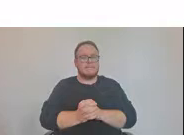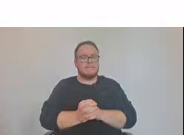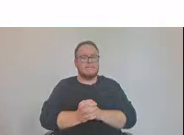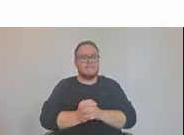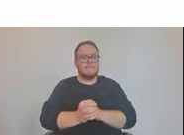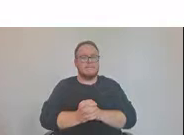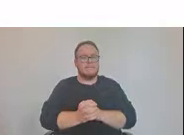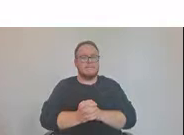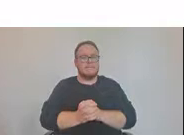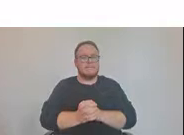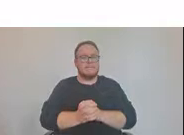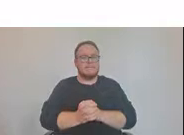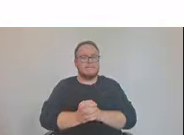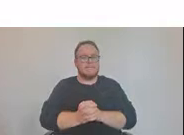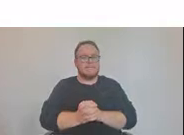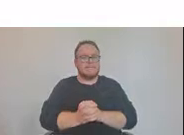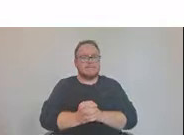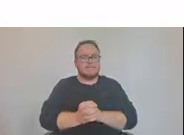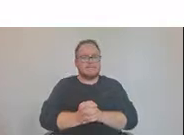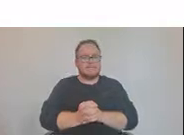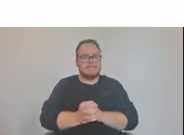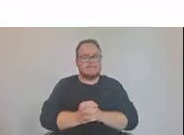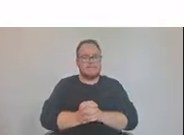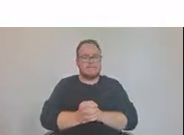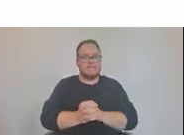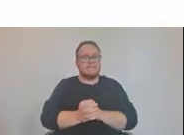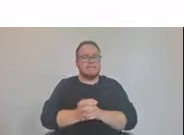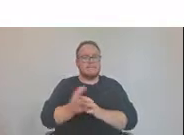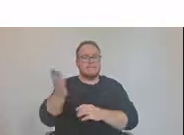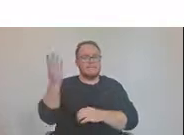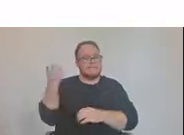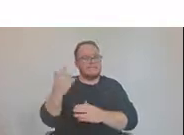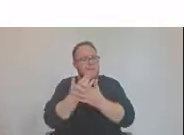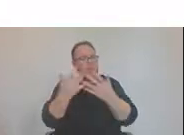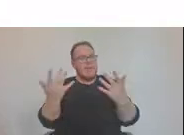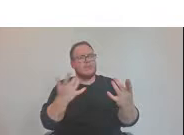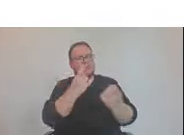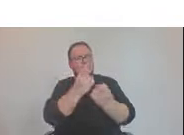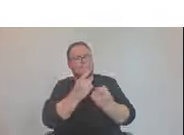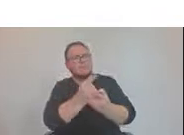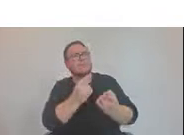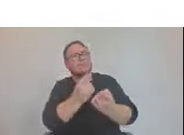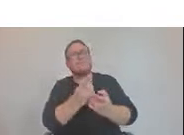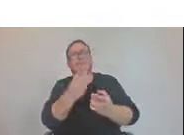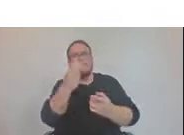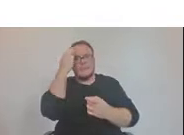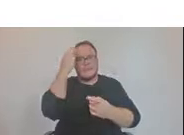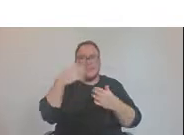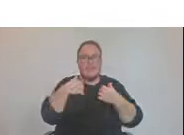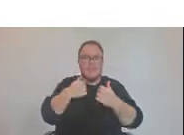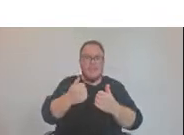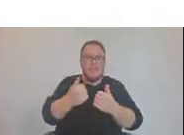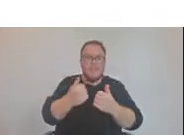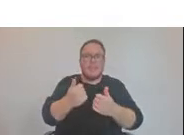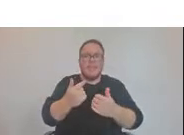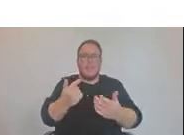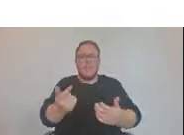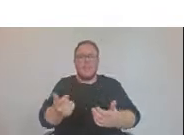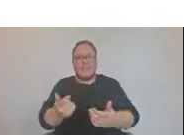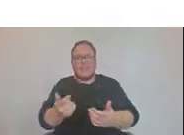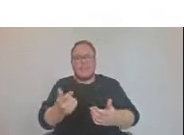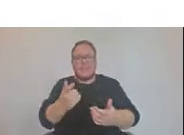lot about the parity of esteem of mental health, and let's face it, the last 18 months has shown just how important access to and having high